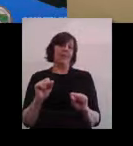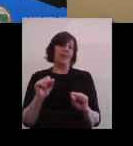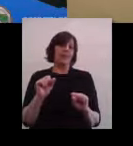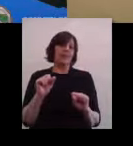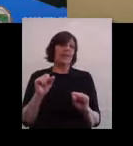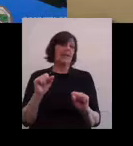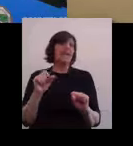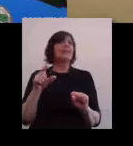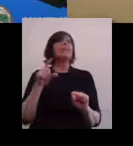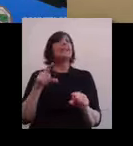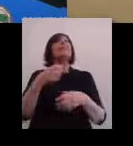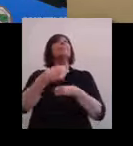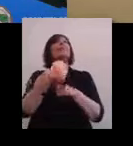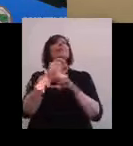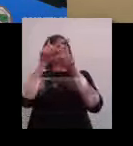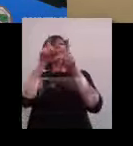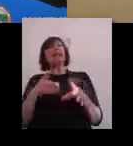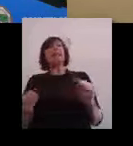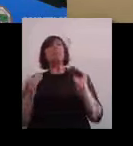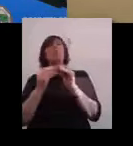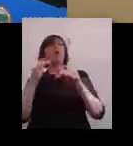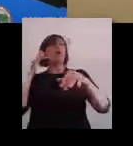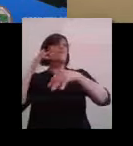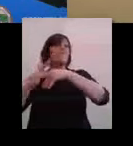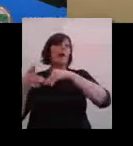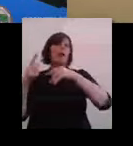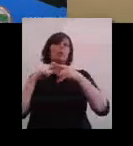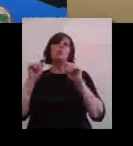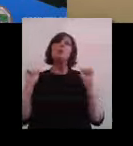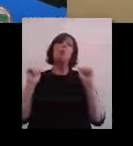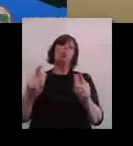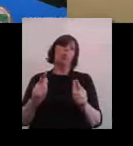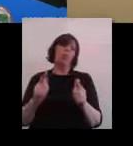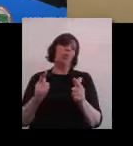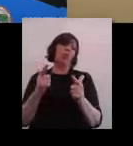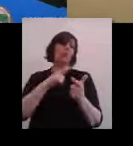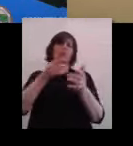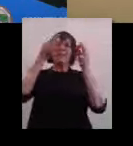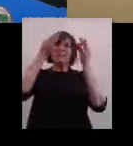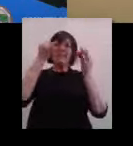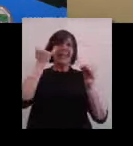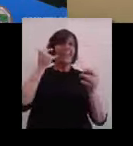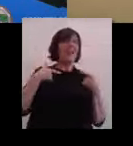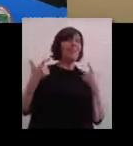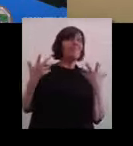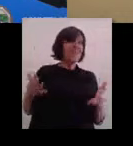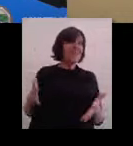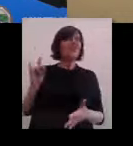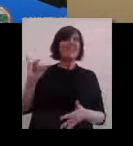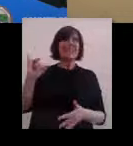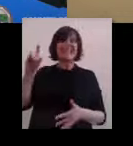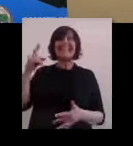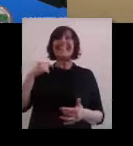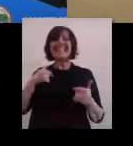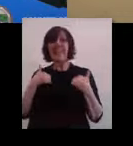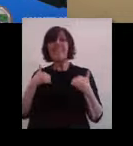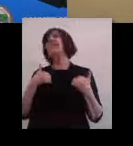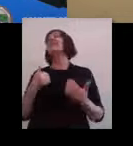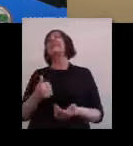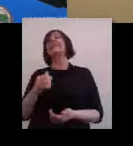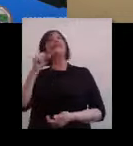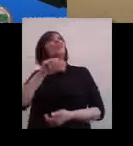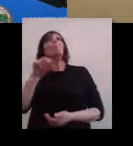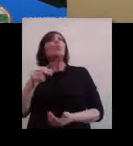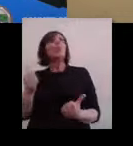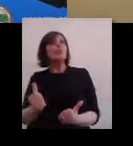testing much more available to the general population to determine if they had contracted the coronavirus, and that'll give us a